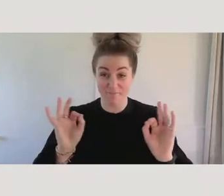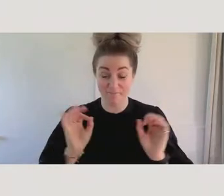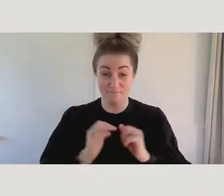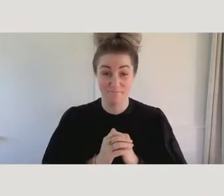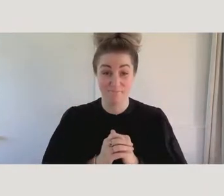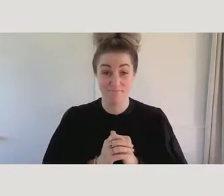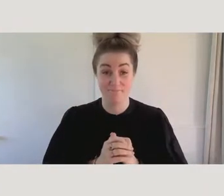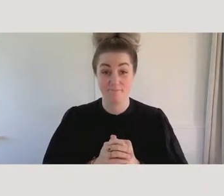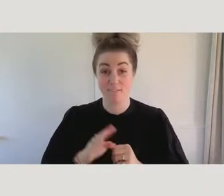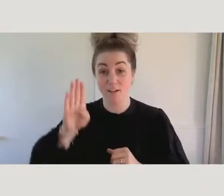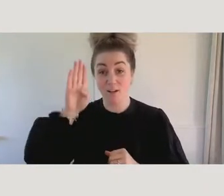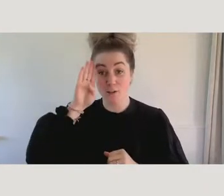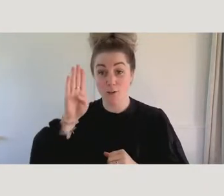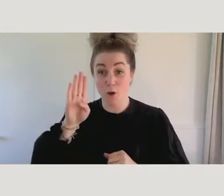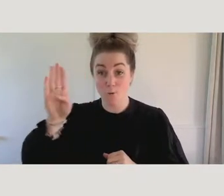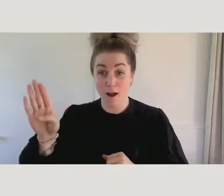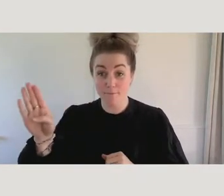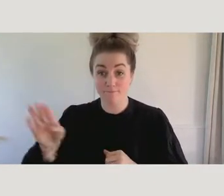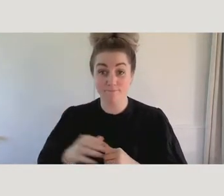Kilda